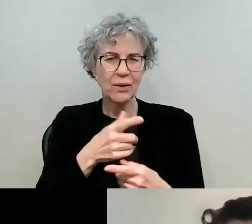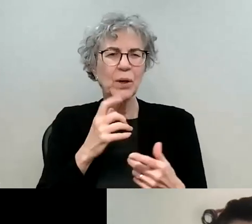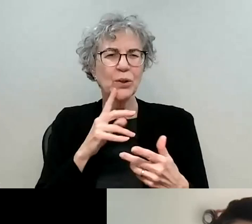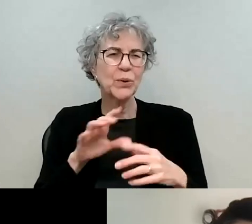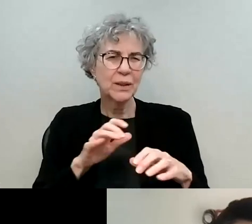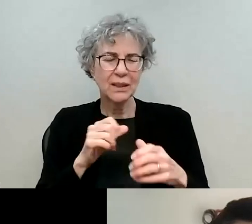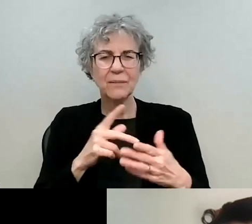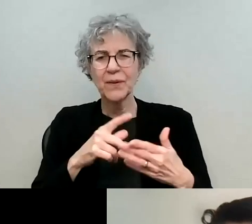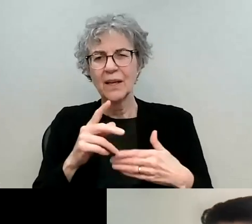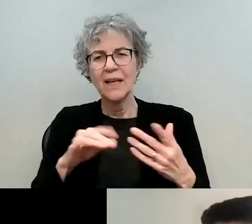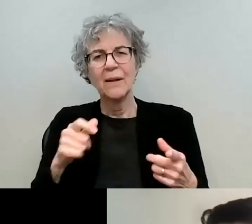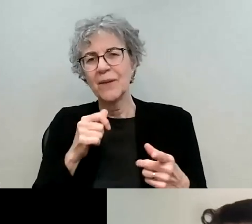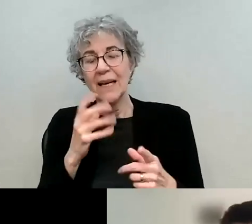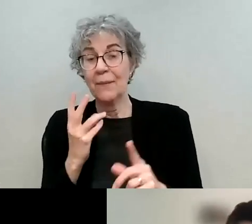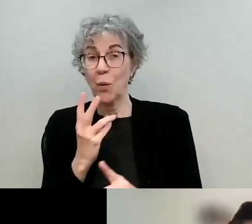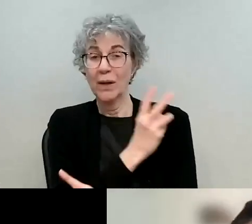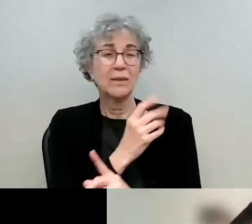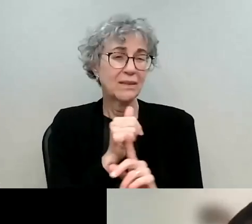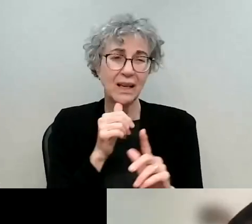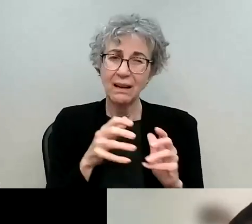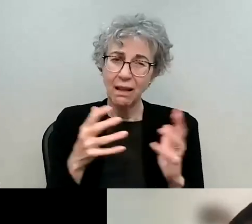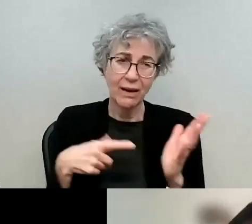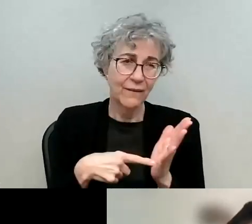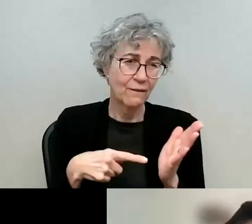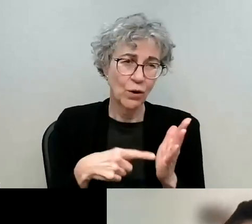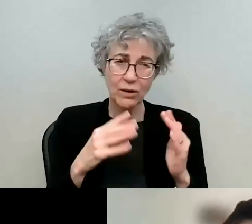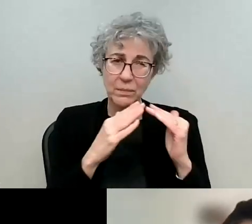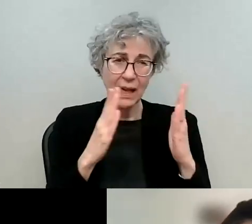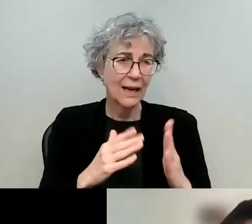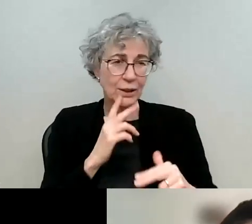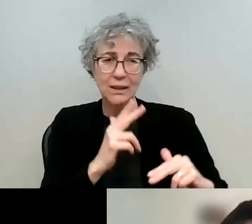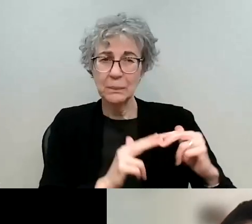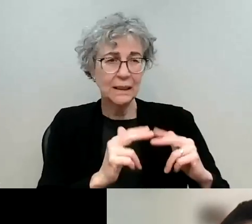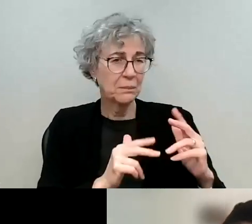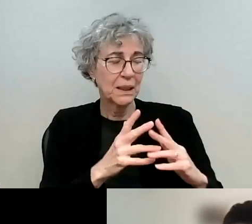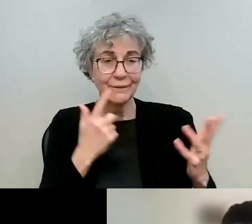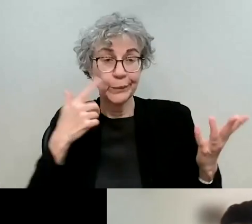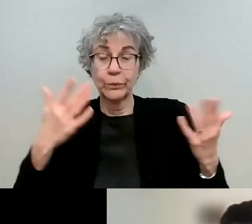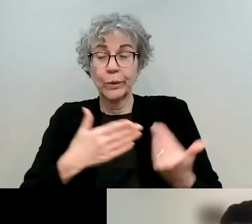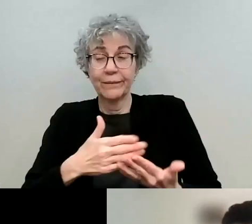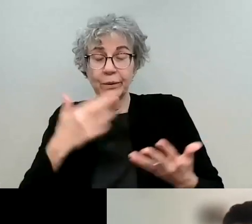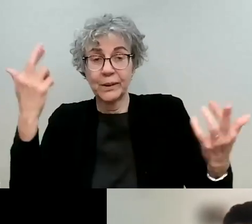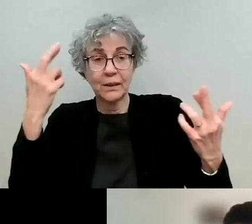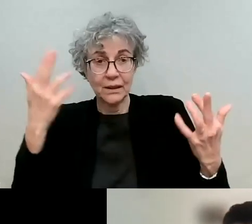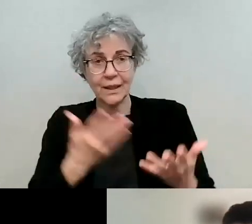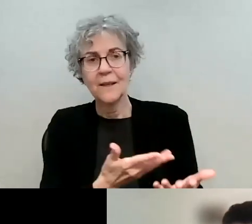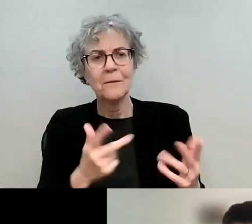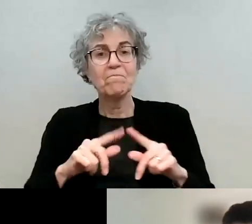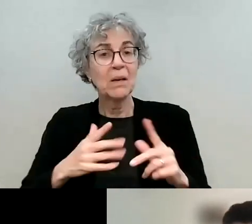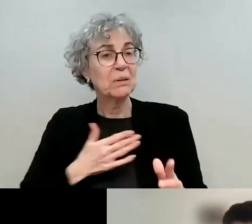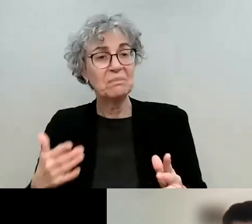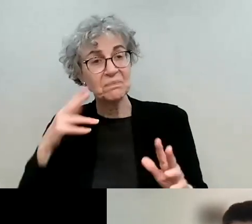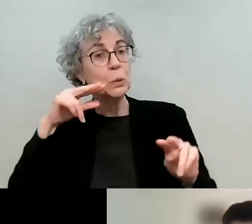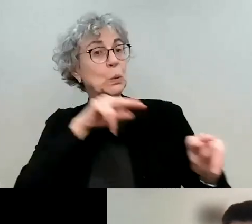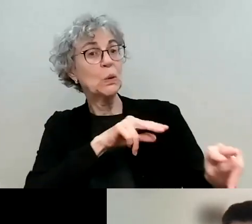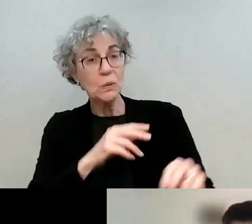of affordable housing going up in the West End for whatever reason, but we are certainly open to looking there.